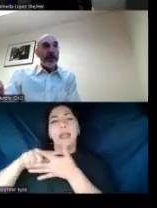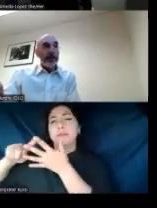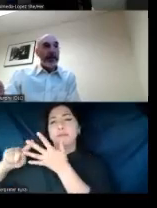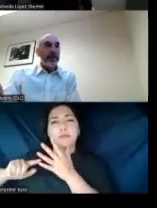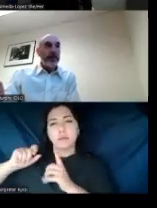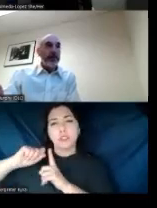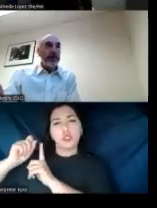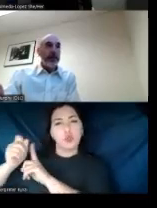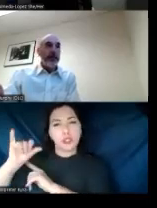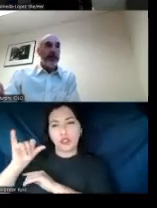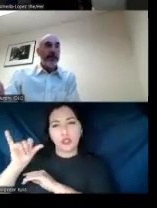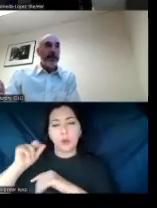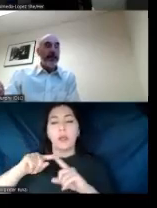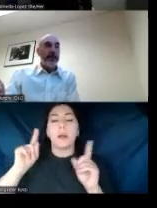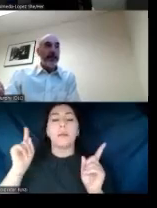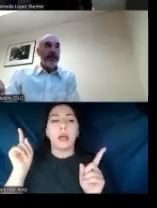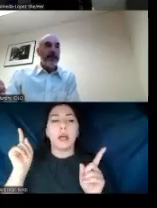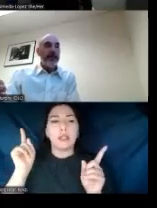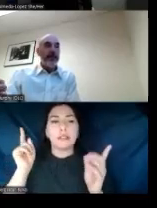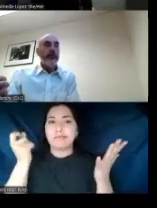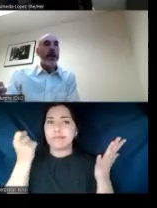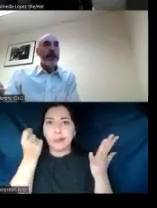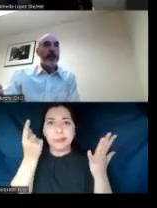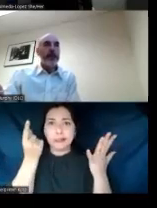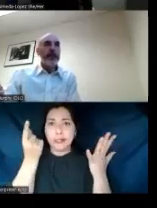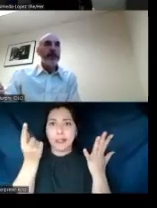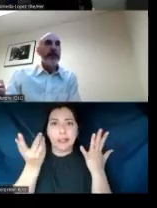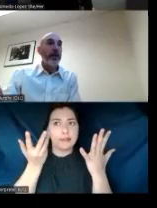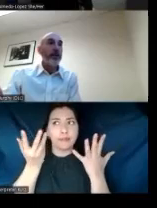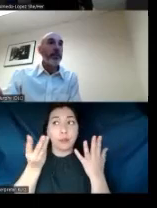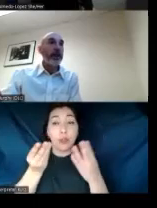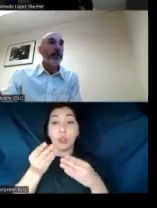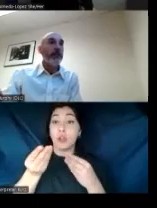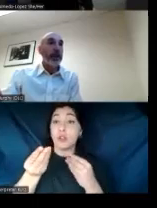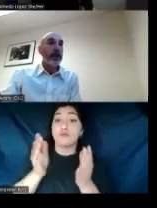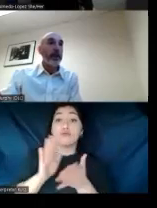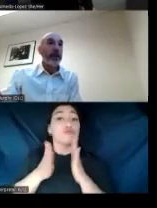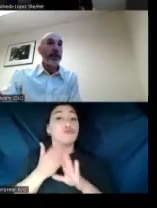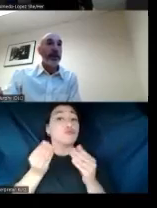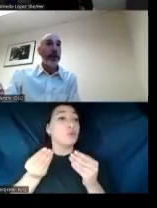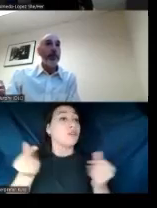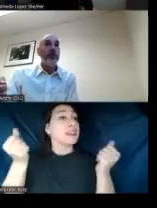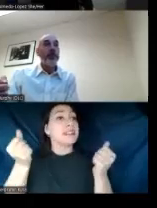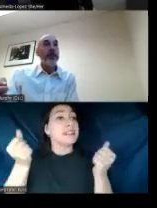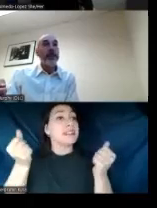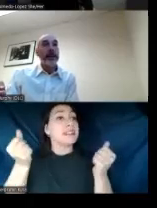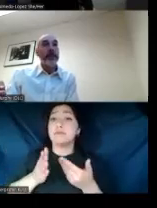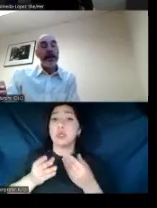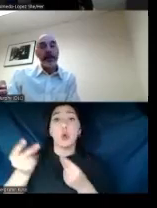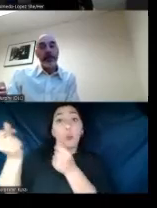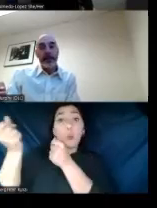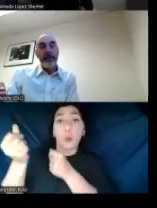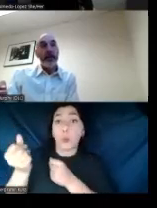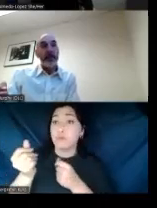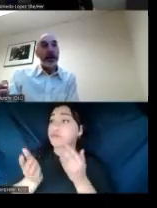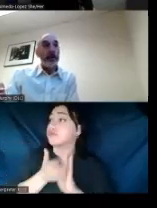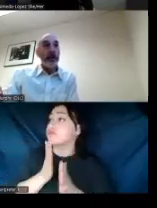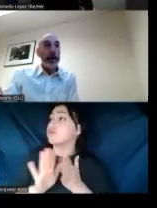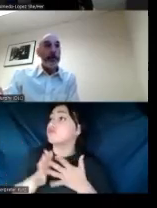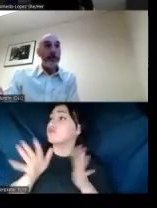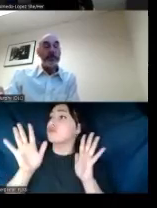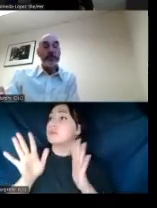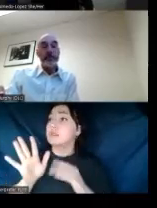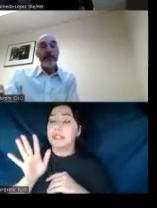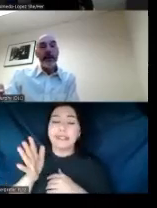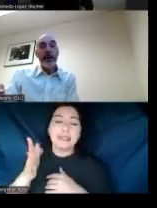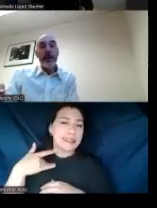be necessarily a remedy, an on-the-spot remedy, something that can be fixed right